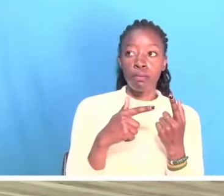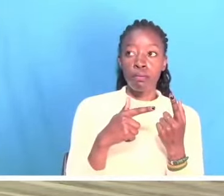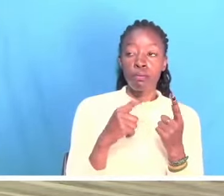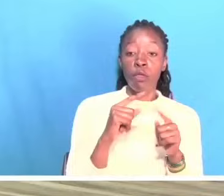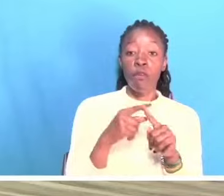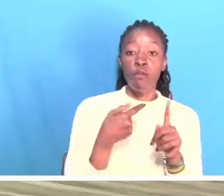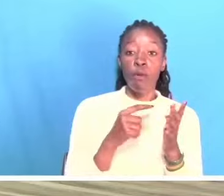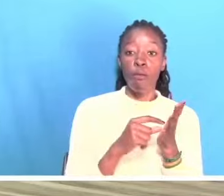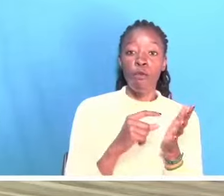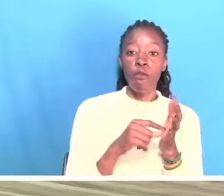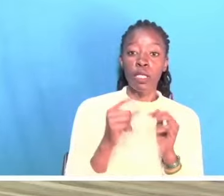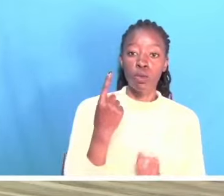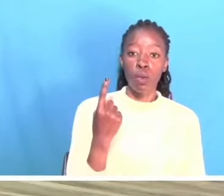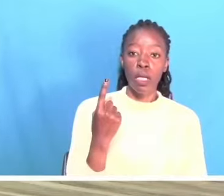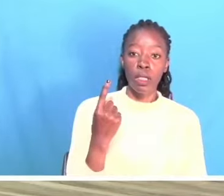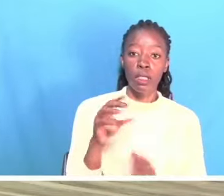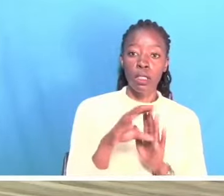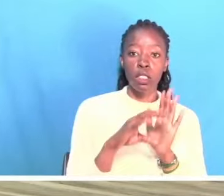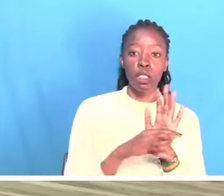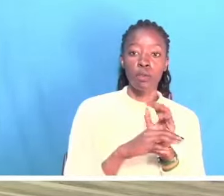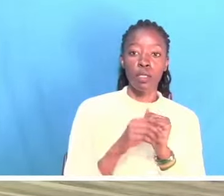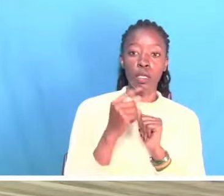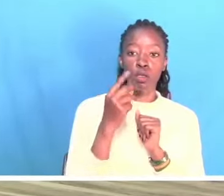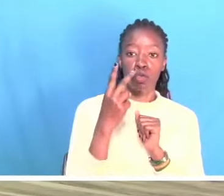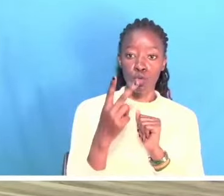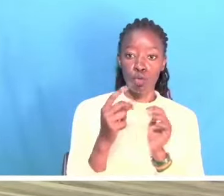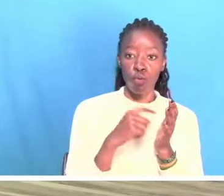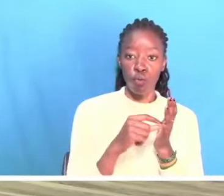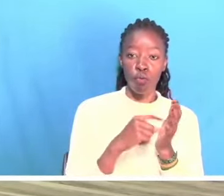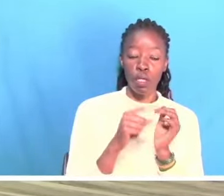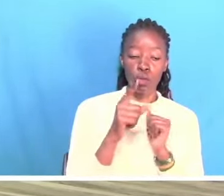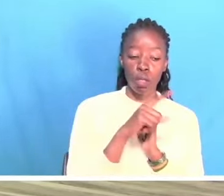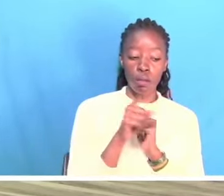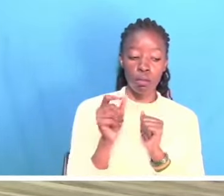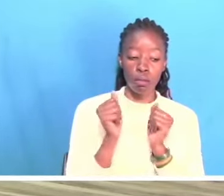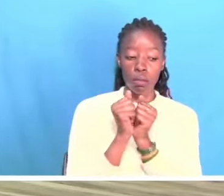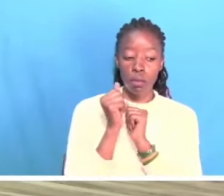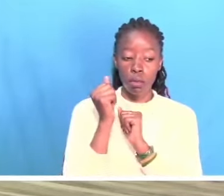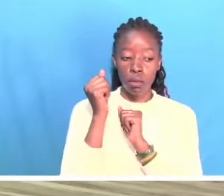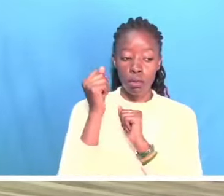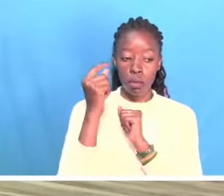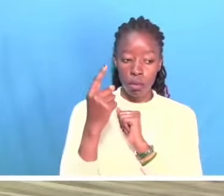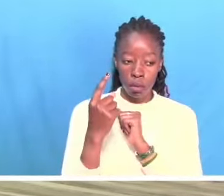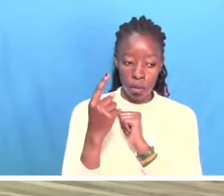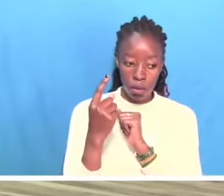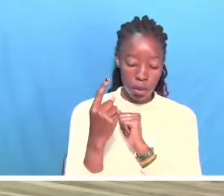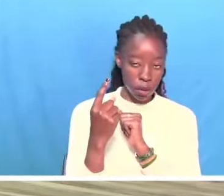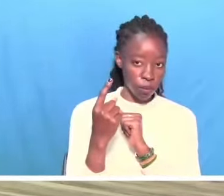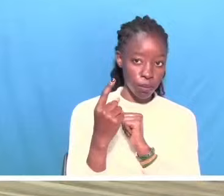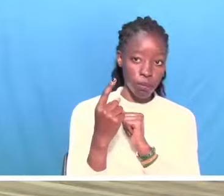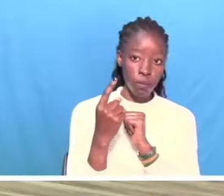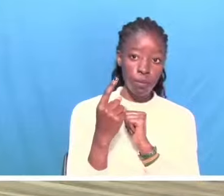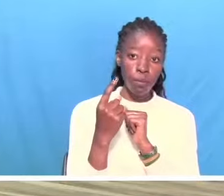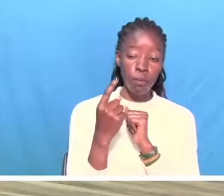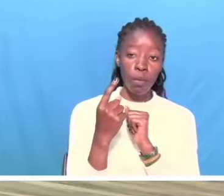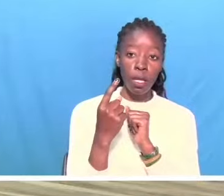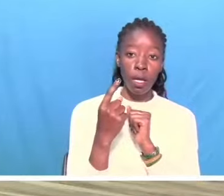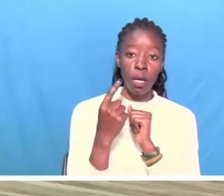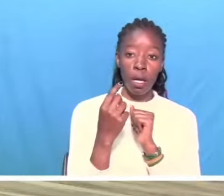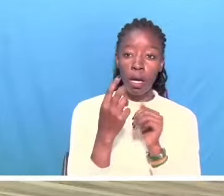From verse 1, chapter 2, from verse 1 to 16, I have clustered that at